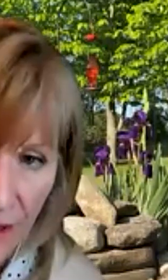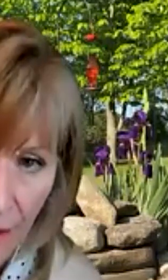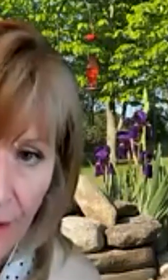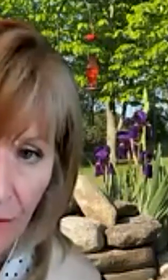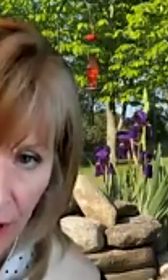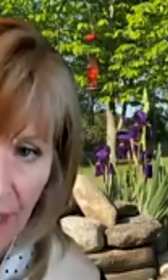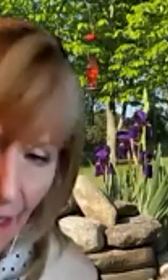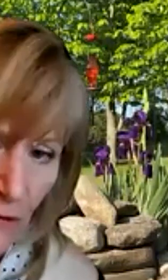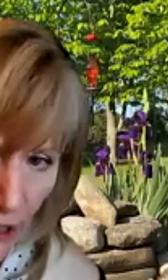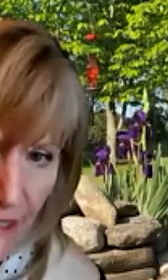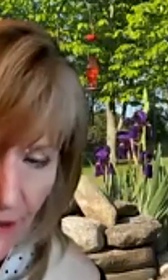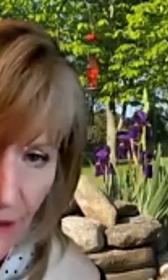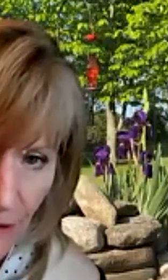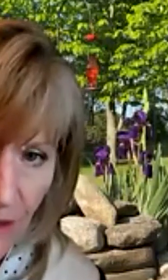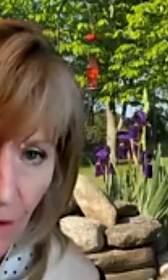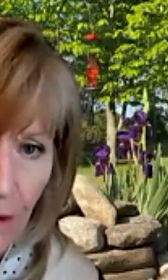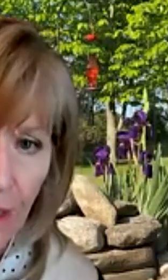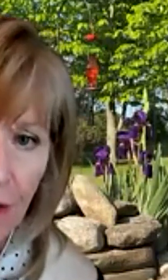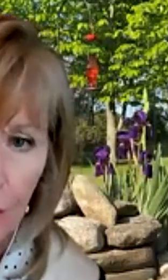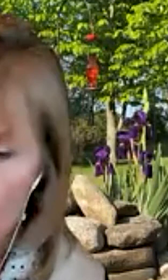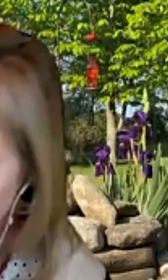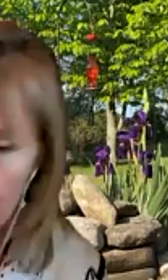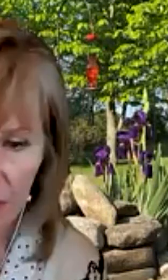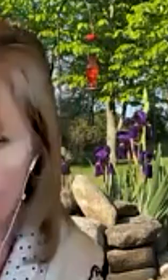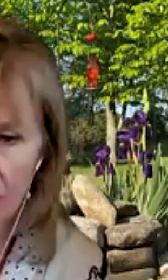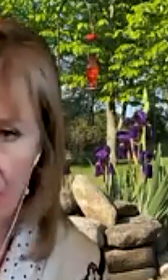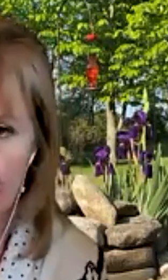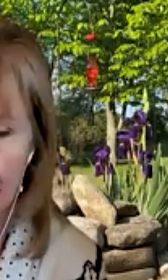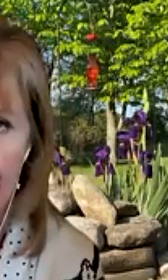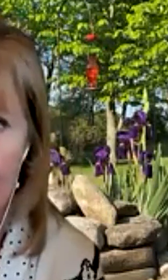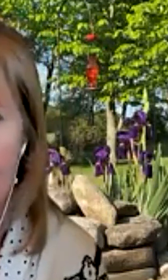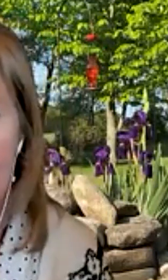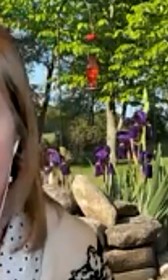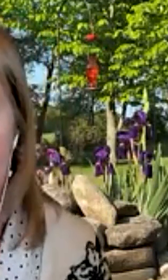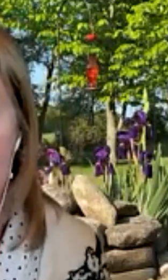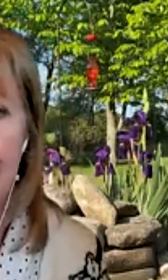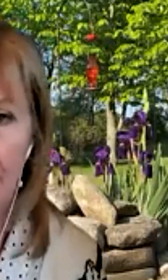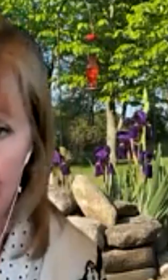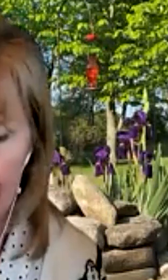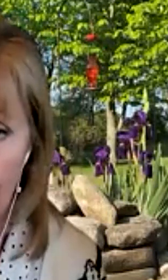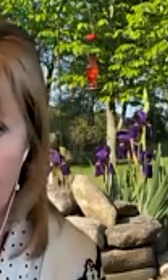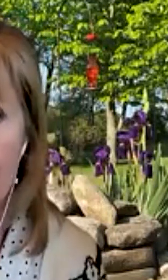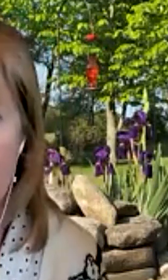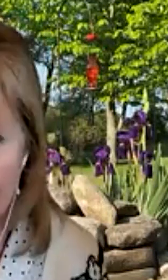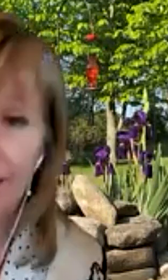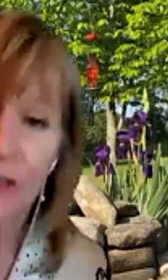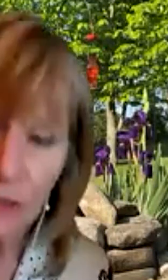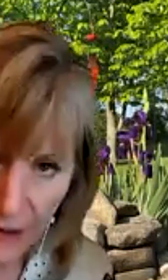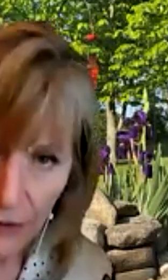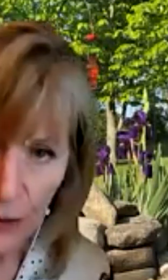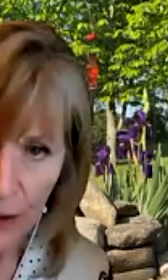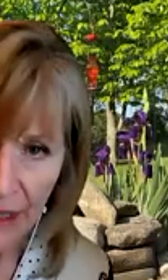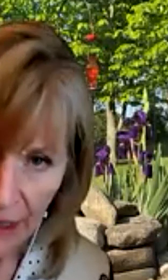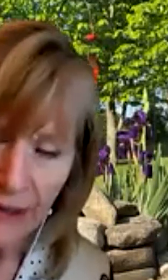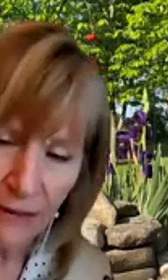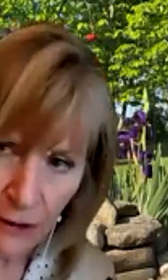a result of realizing how long it takes to do so. So it used to be you could sort of develop it in a kind of a classic ivory tower and then try